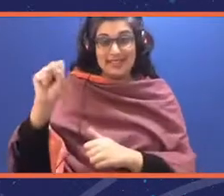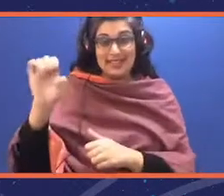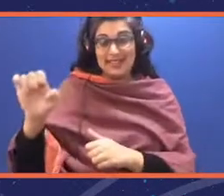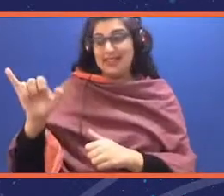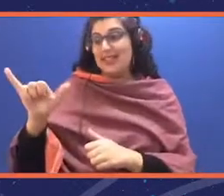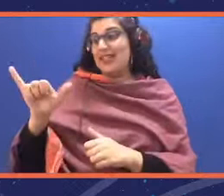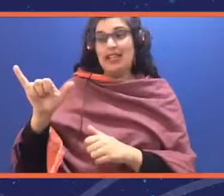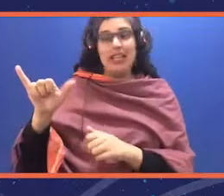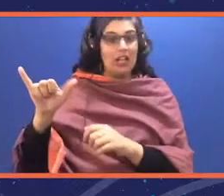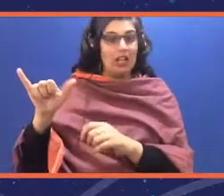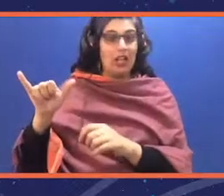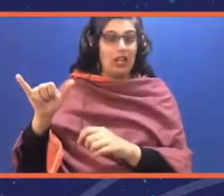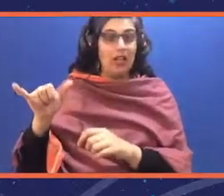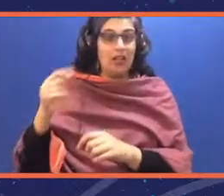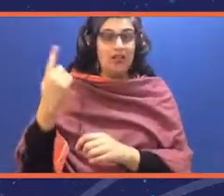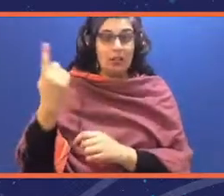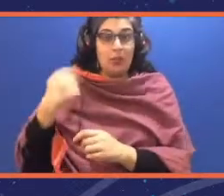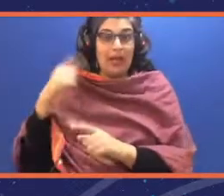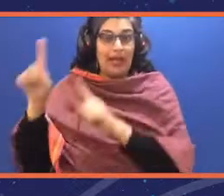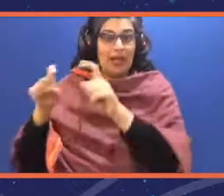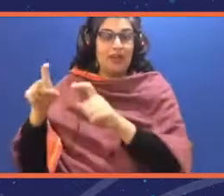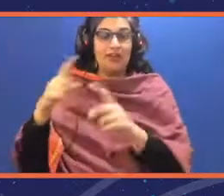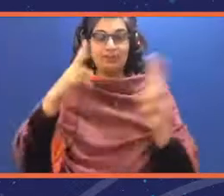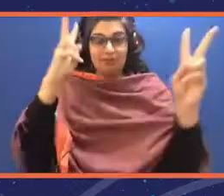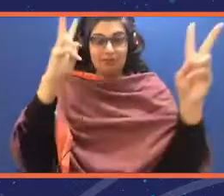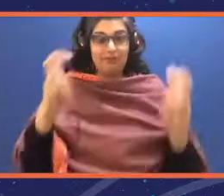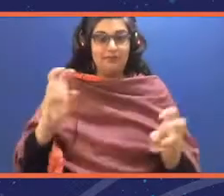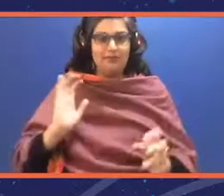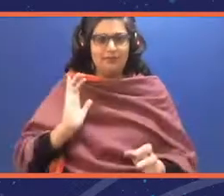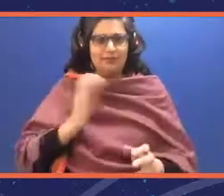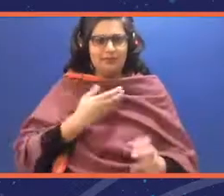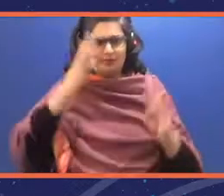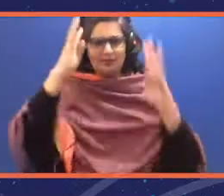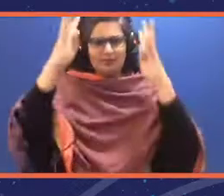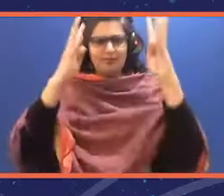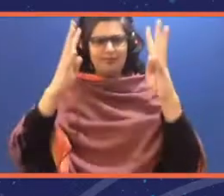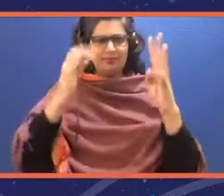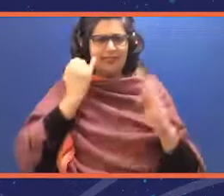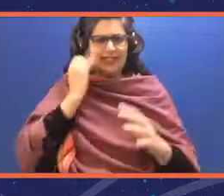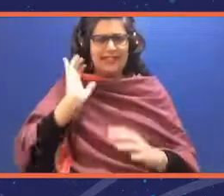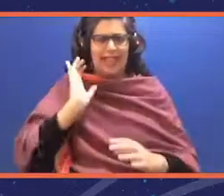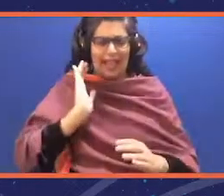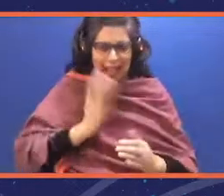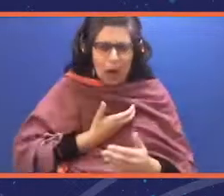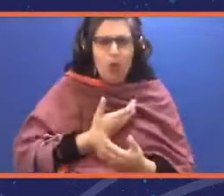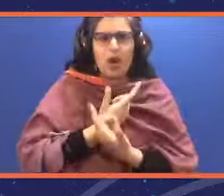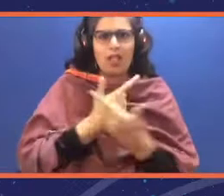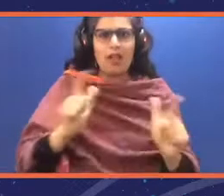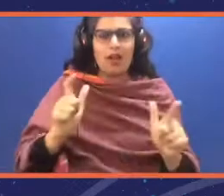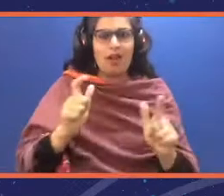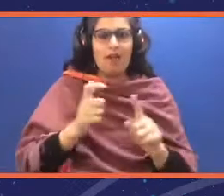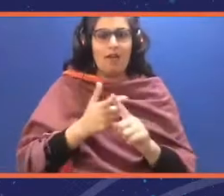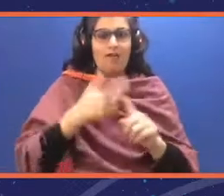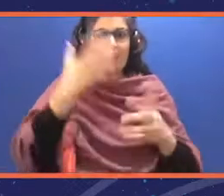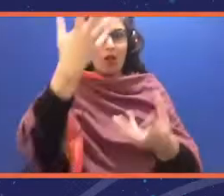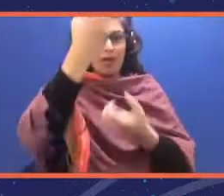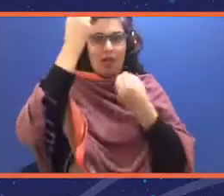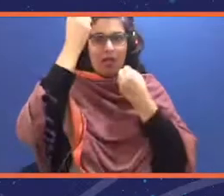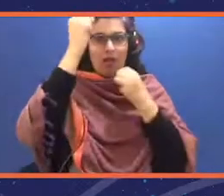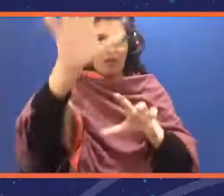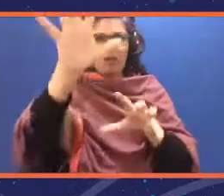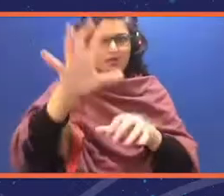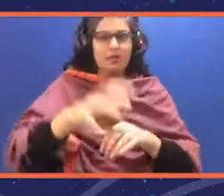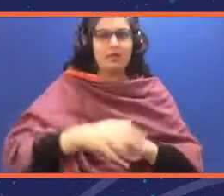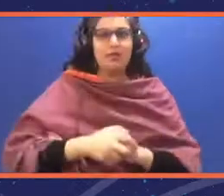said. She said, quote, "Our creativity is our liberation from what the colonizer has built," end